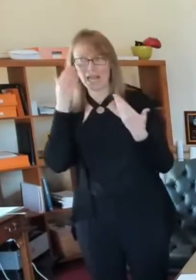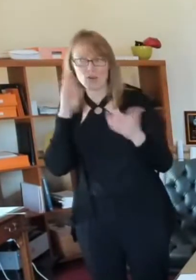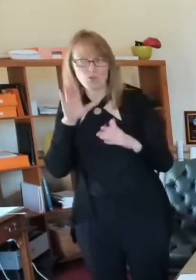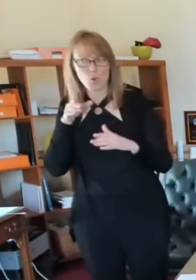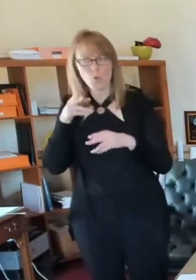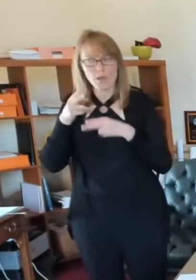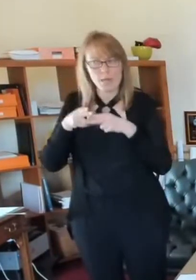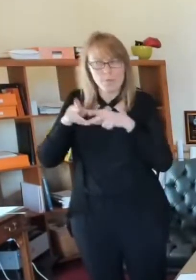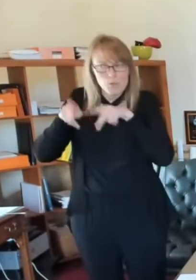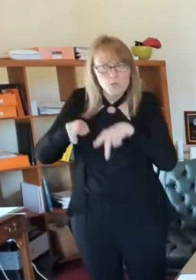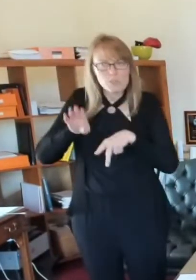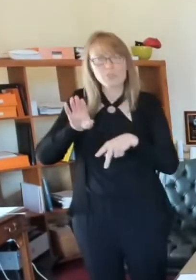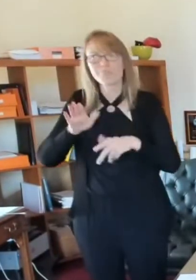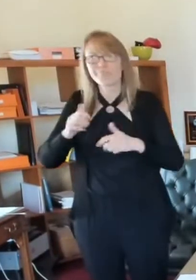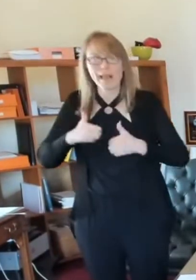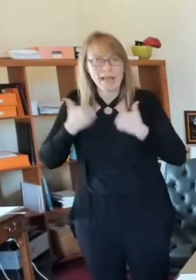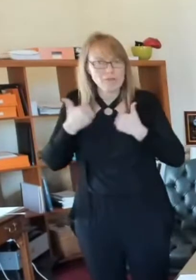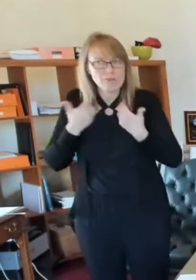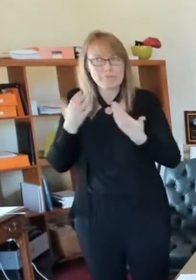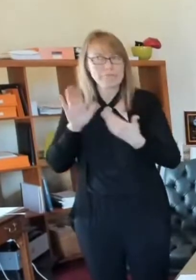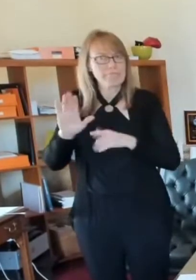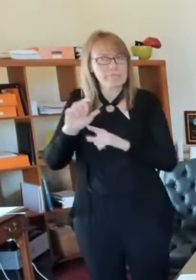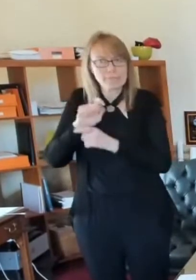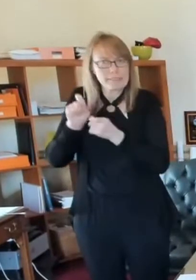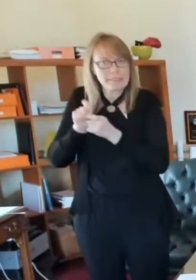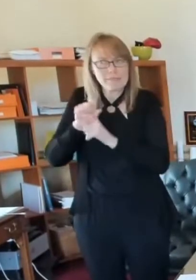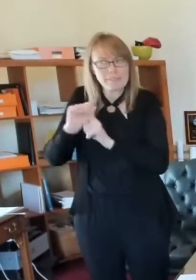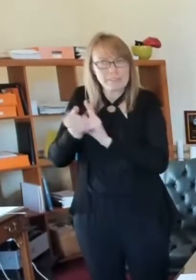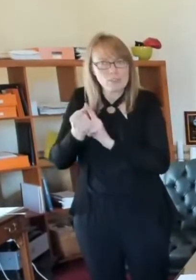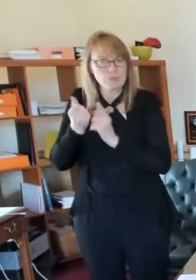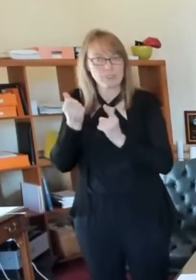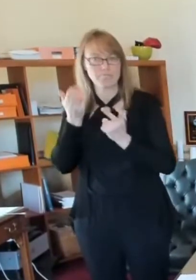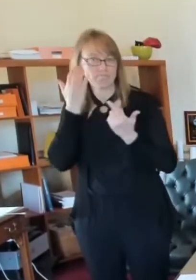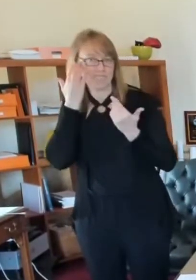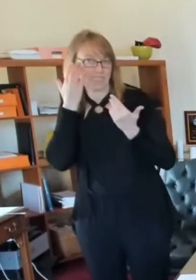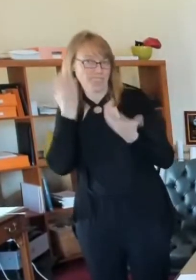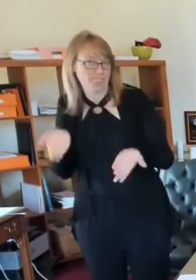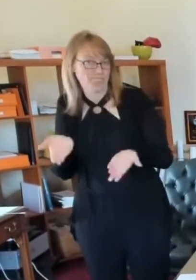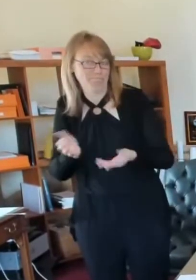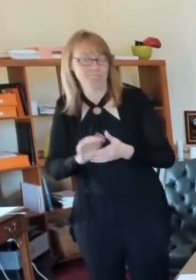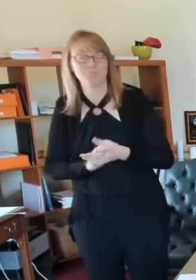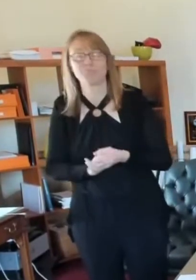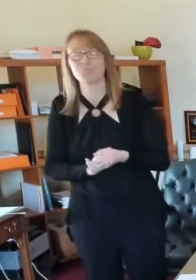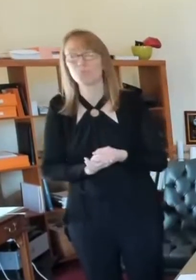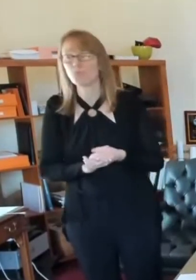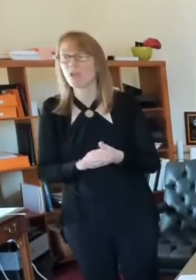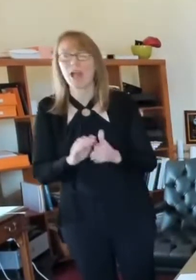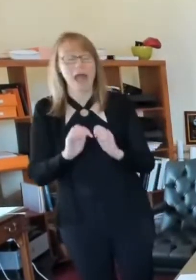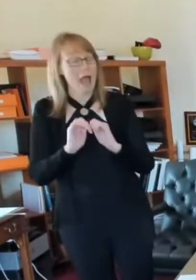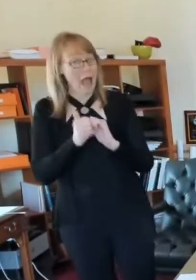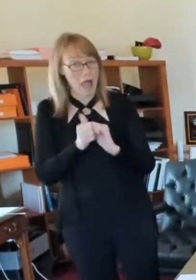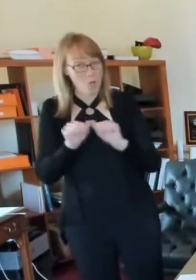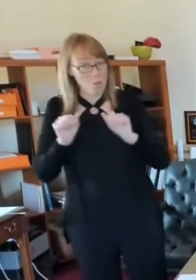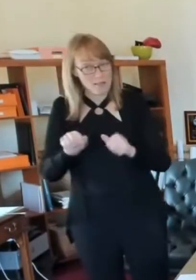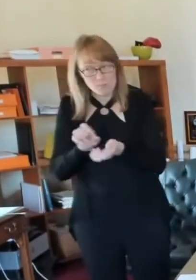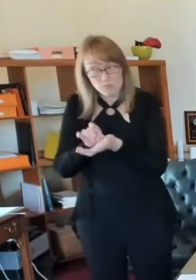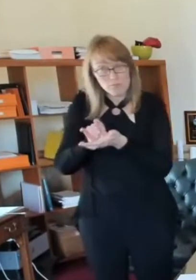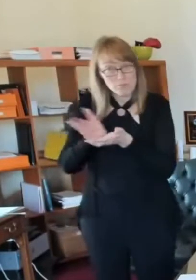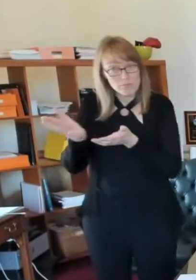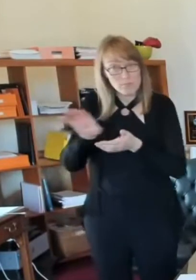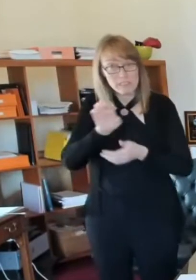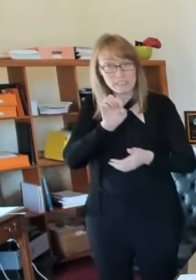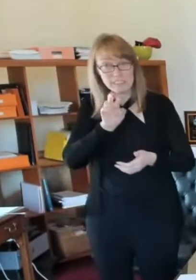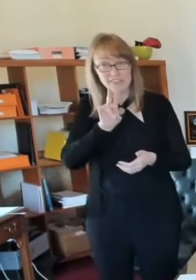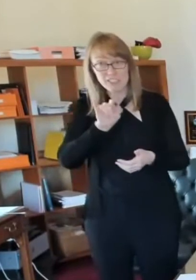don't know the specific situation. There are a couple ways that could be possible. One